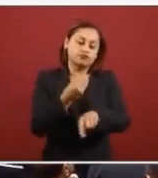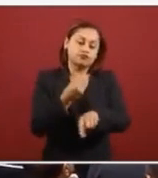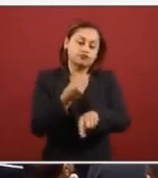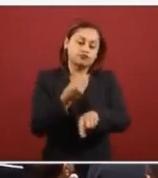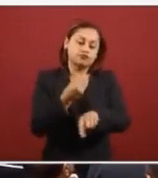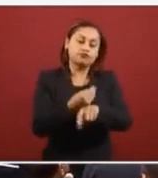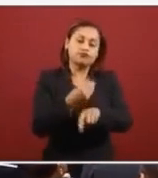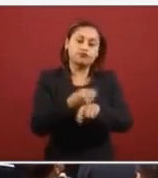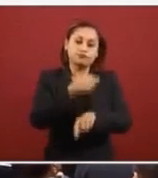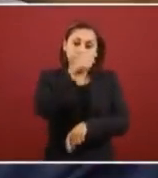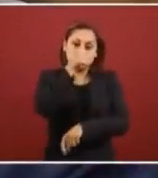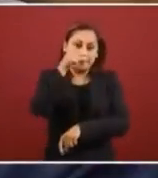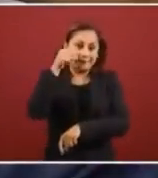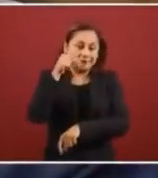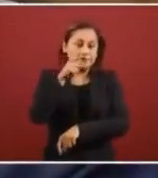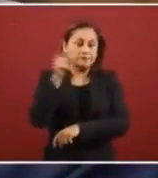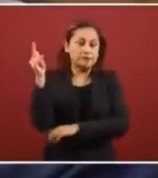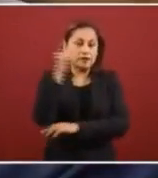initiated it